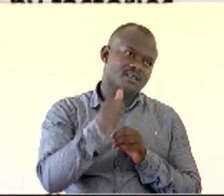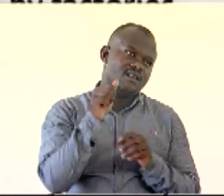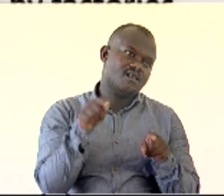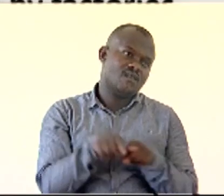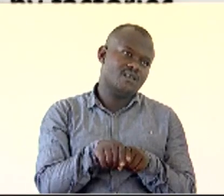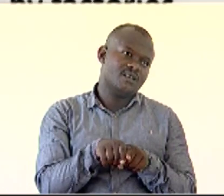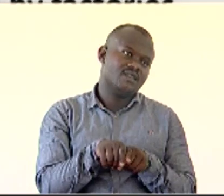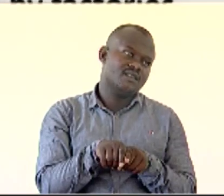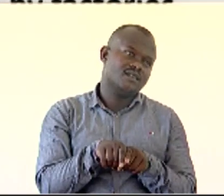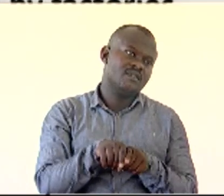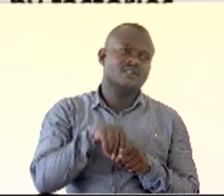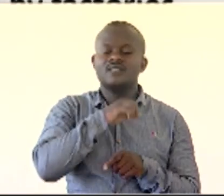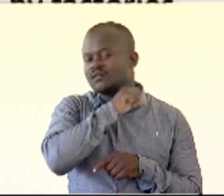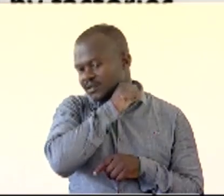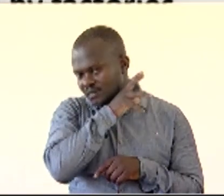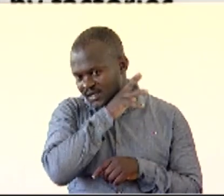also contaminating